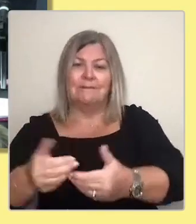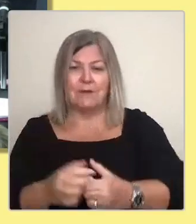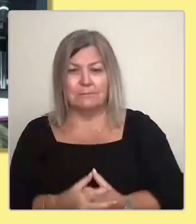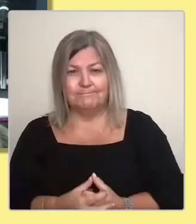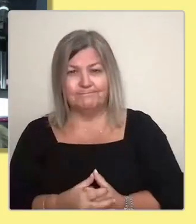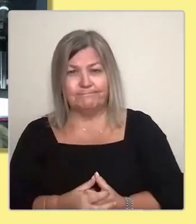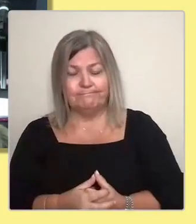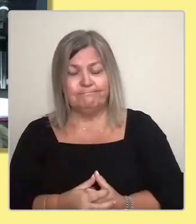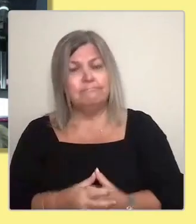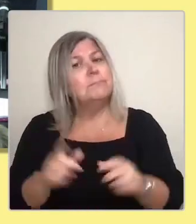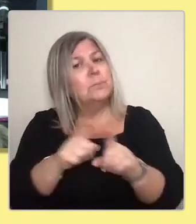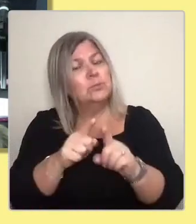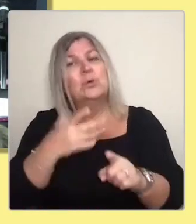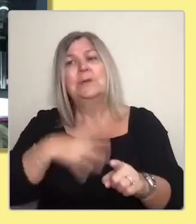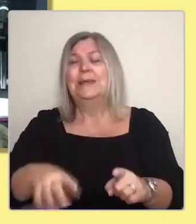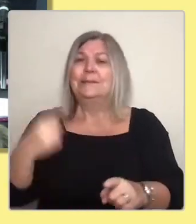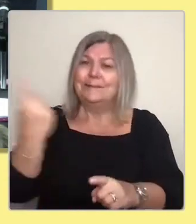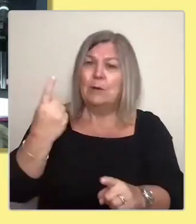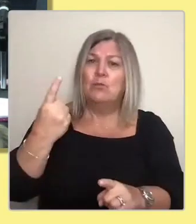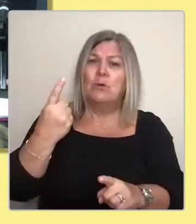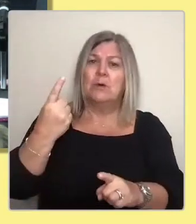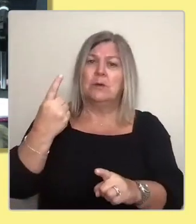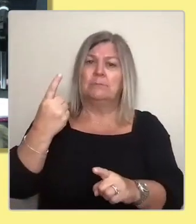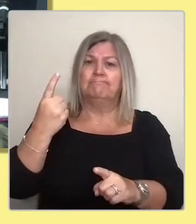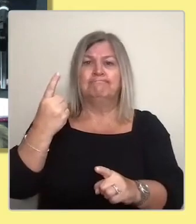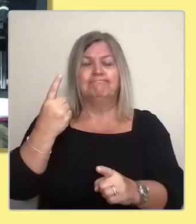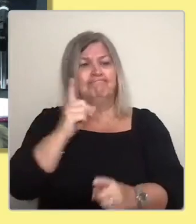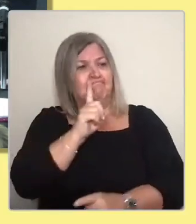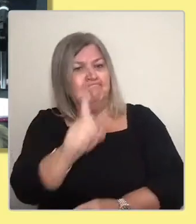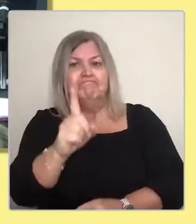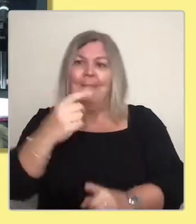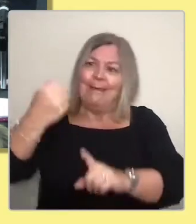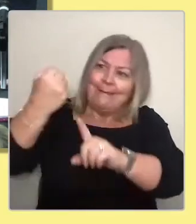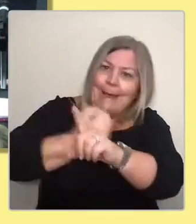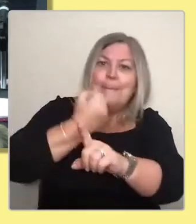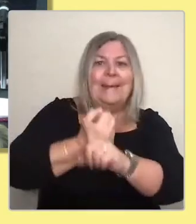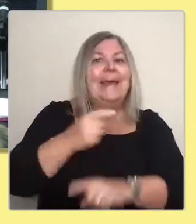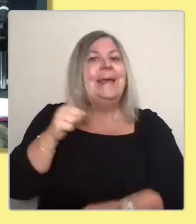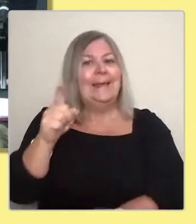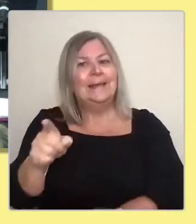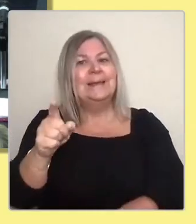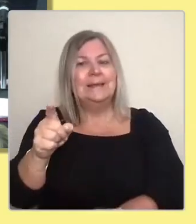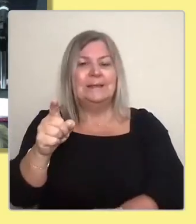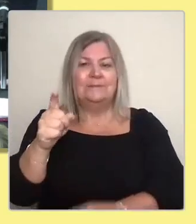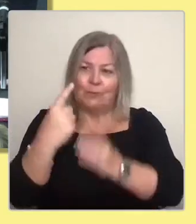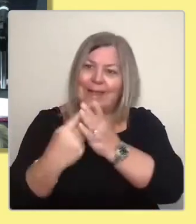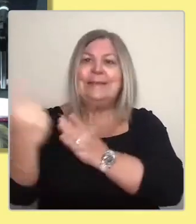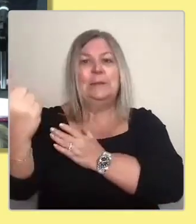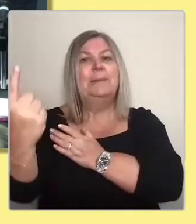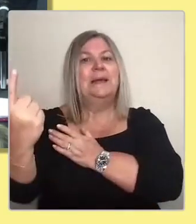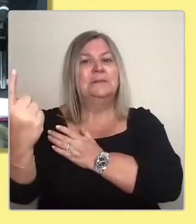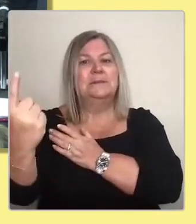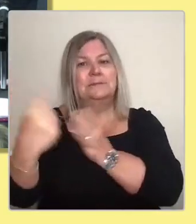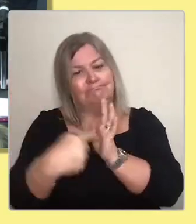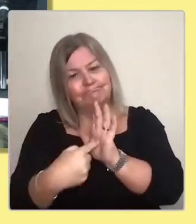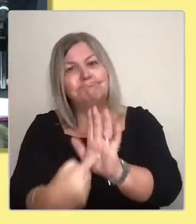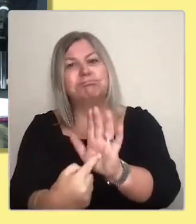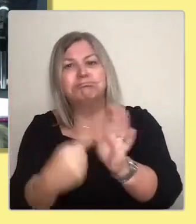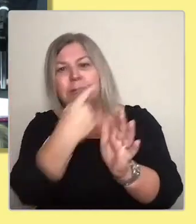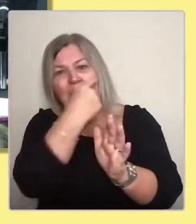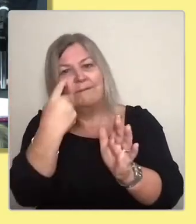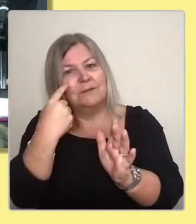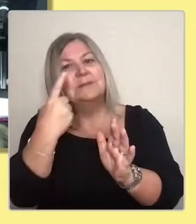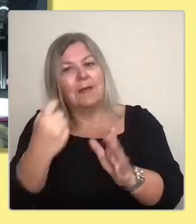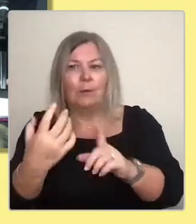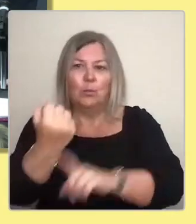can campaign and make the economic case for independence at every and all democratic opportunities, who can be on the